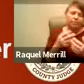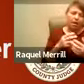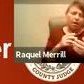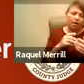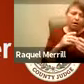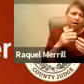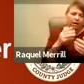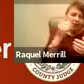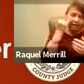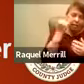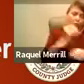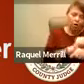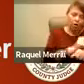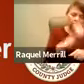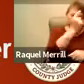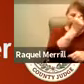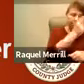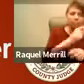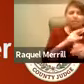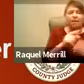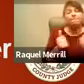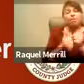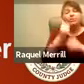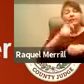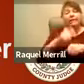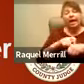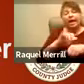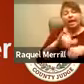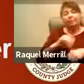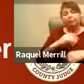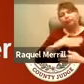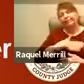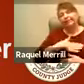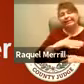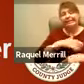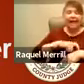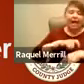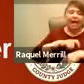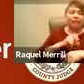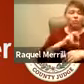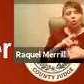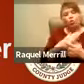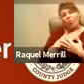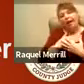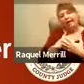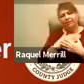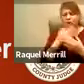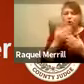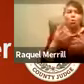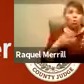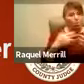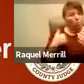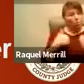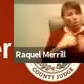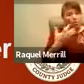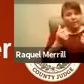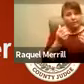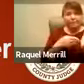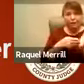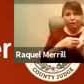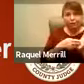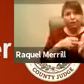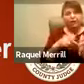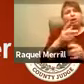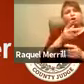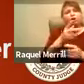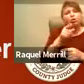time that is leisure time for you, or time, you know, for you to be resting. So we want to make sure that we